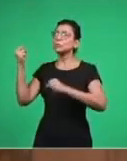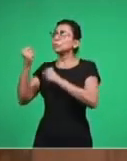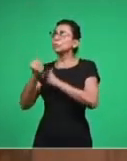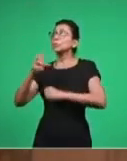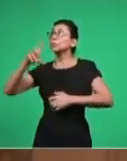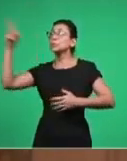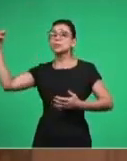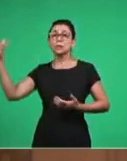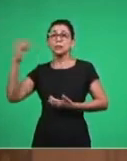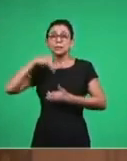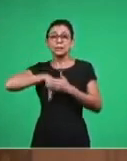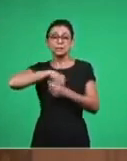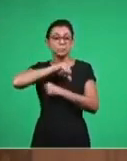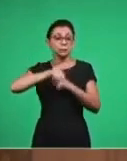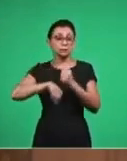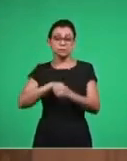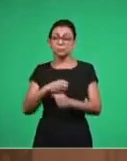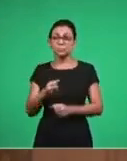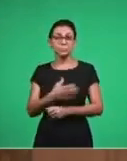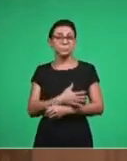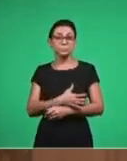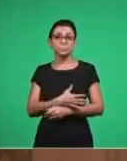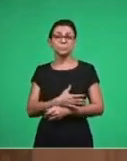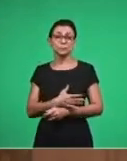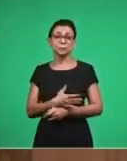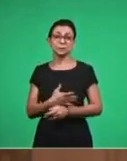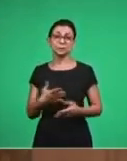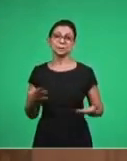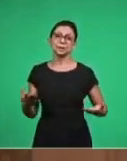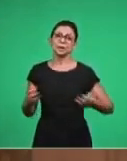And from this moment on, he sees the glory of God.